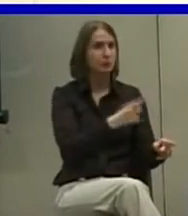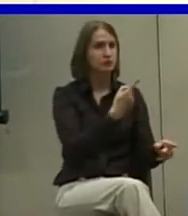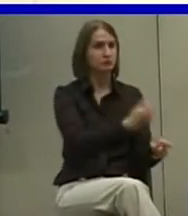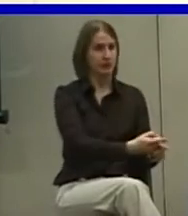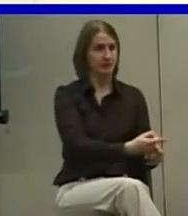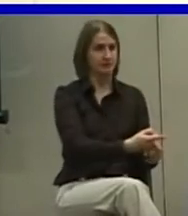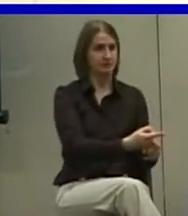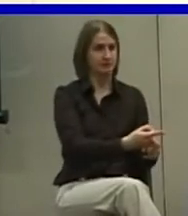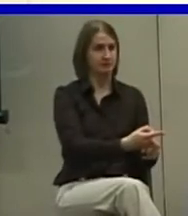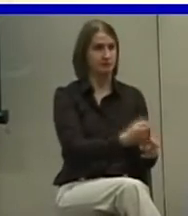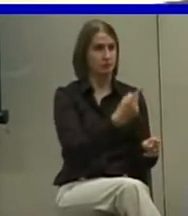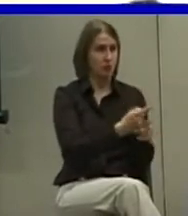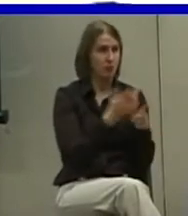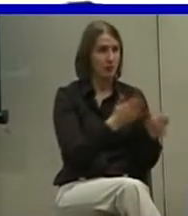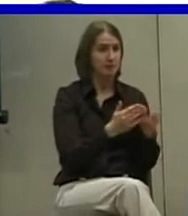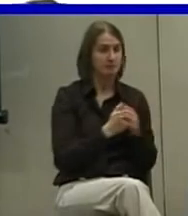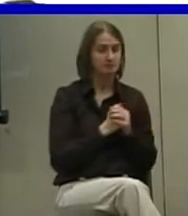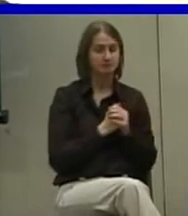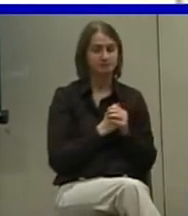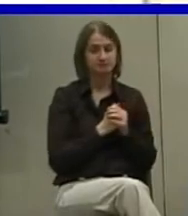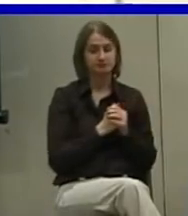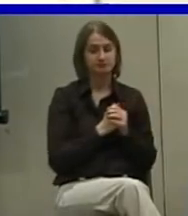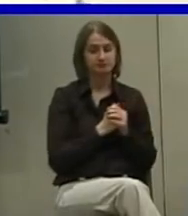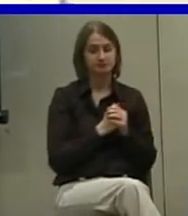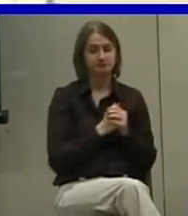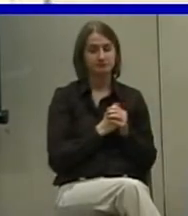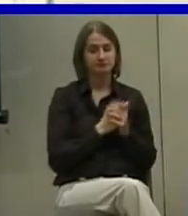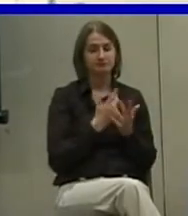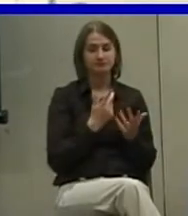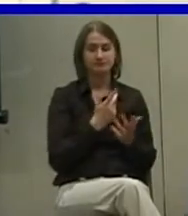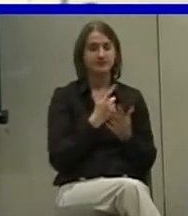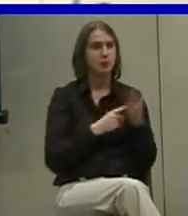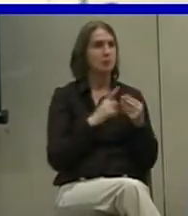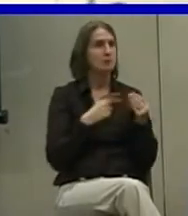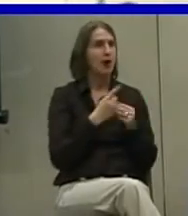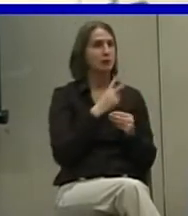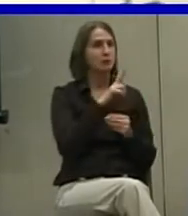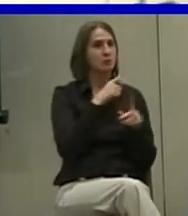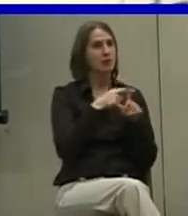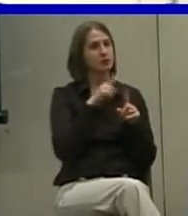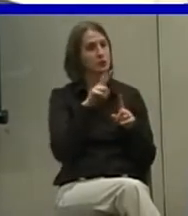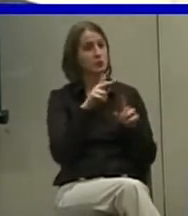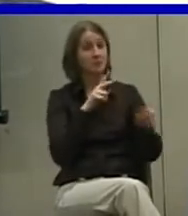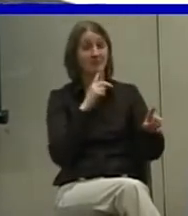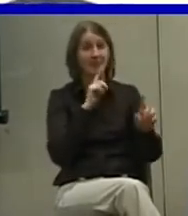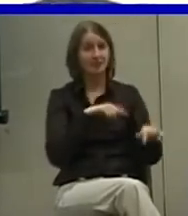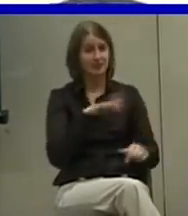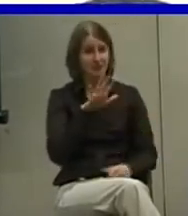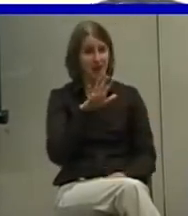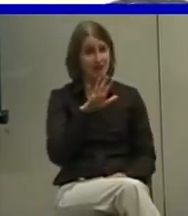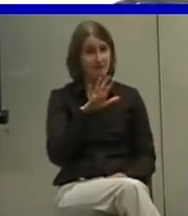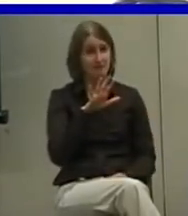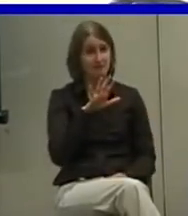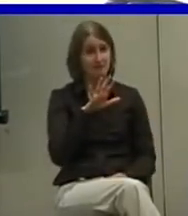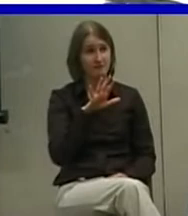correctly. What about when we say, what's 2 plus 2, and they say 5?